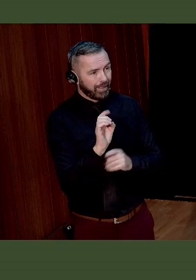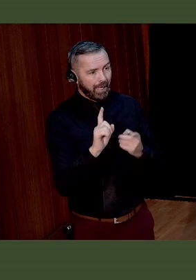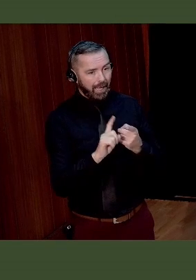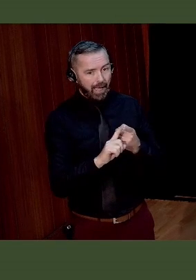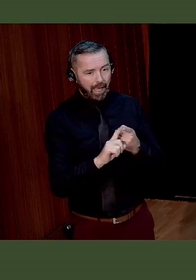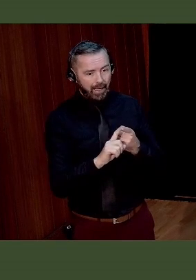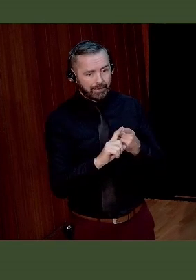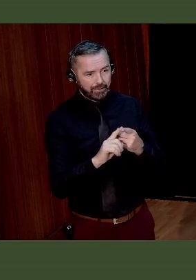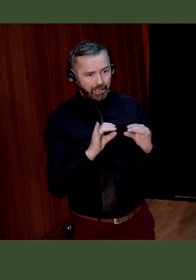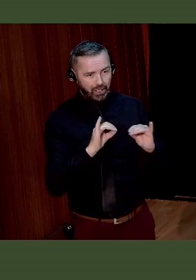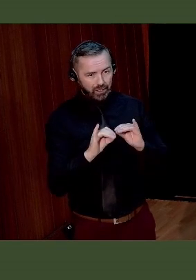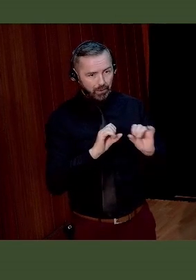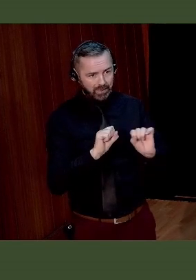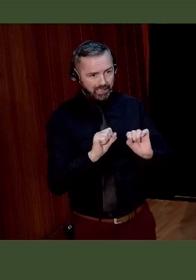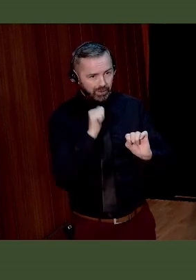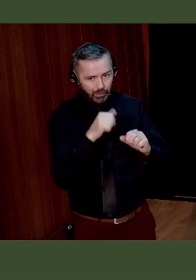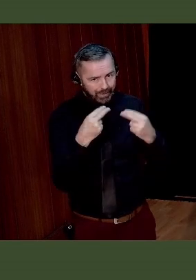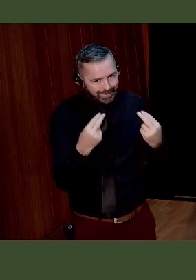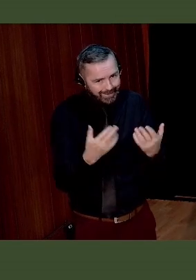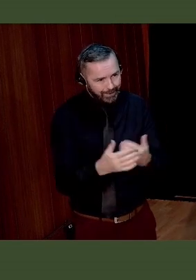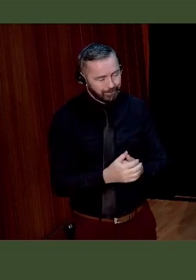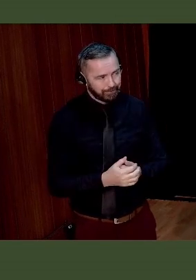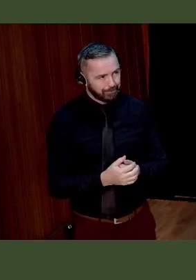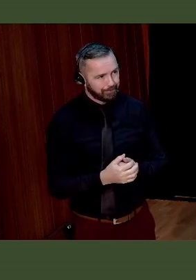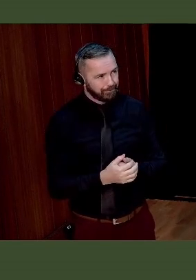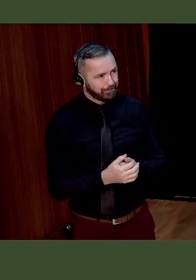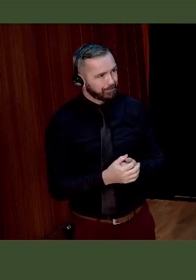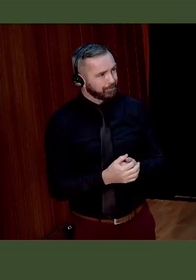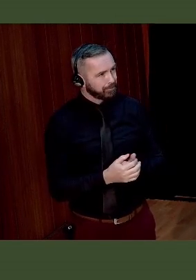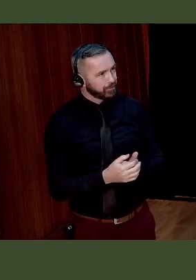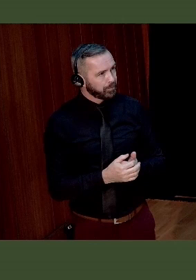and a accordingly interpretation service was not needed.